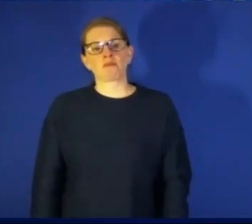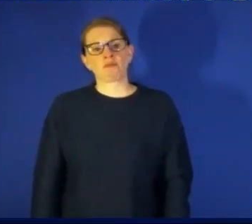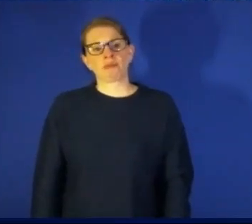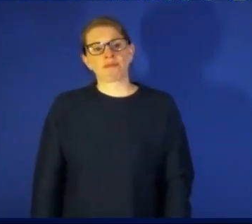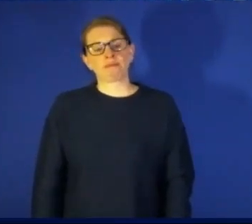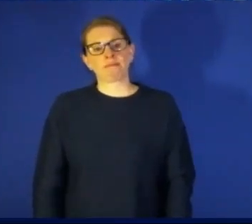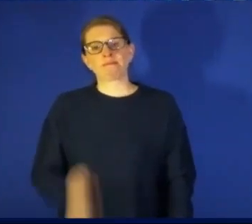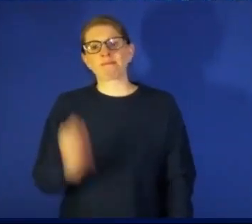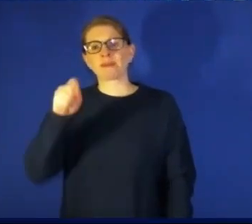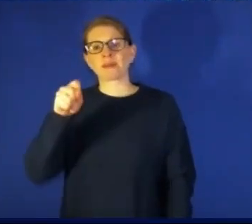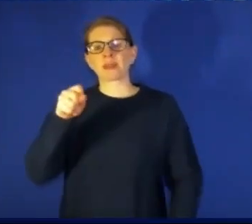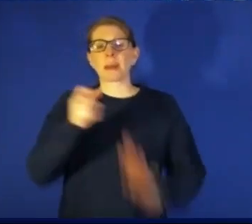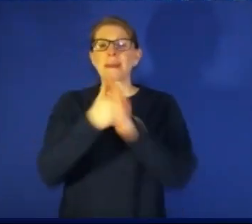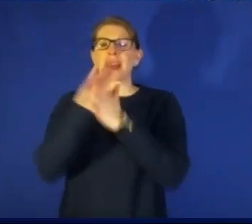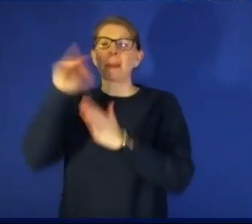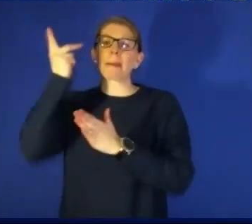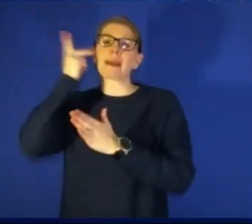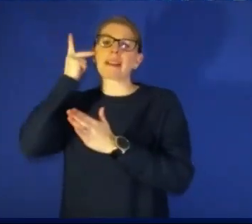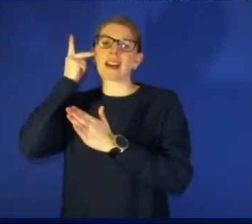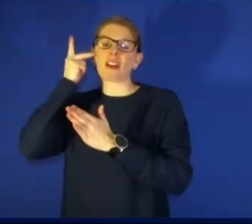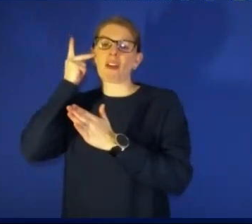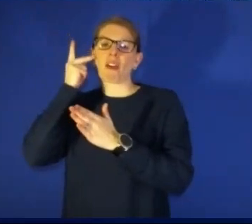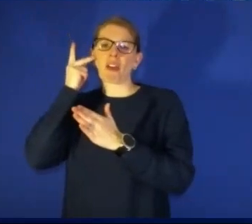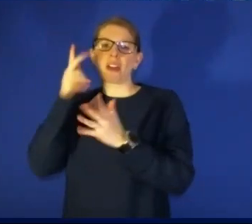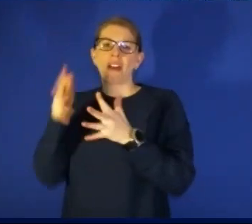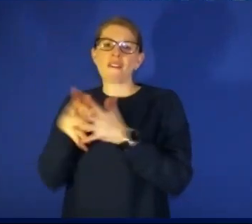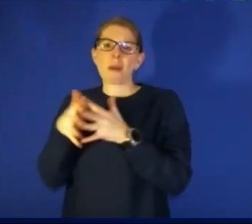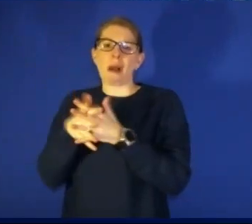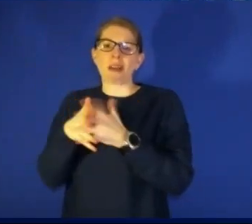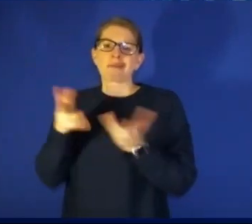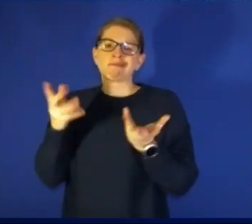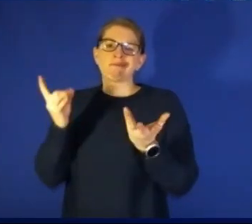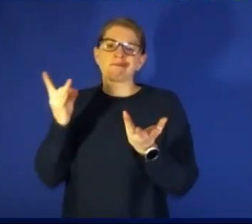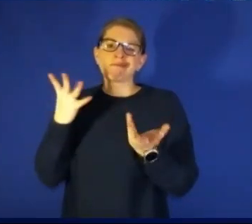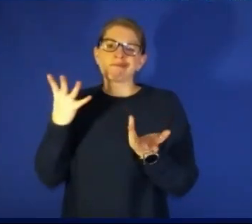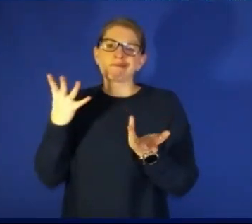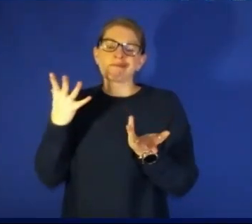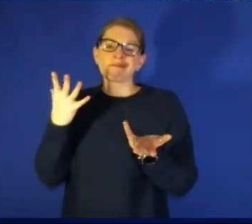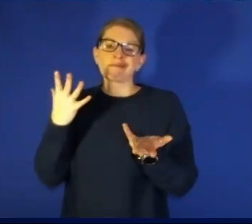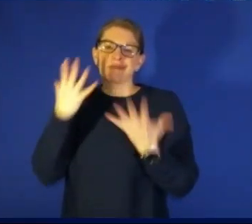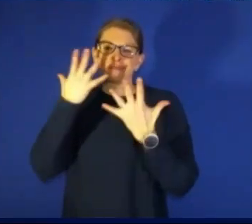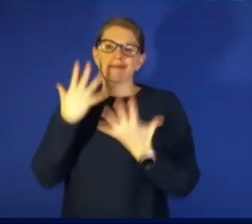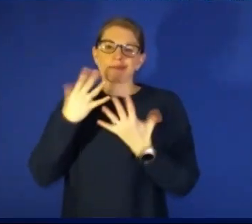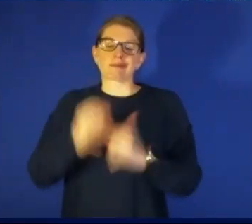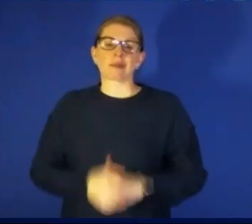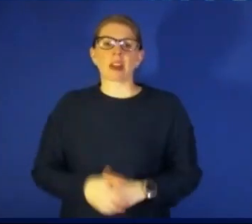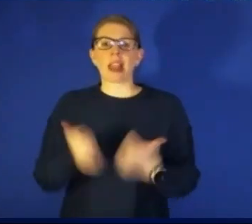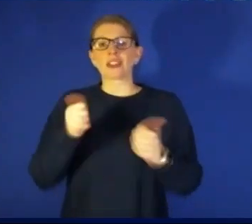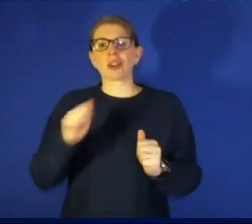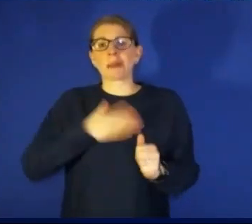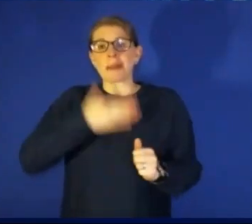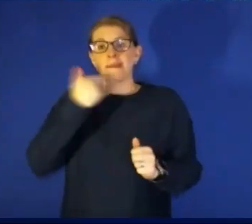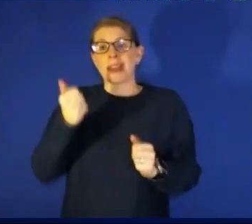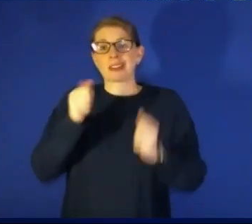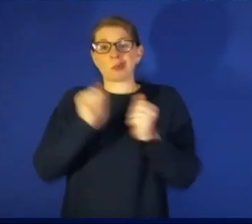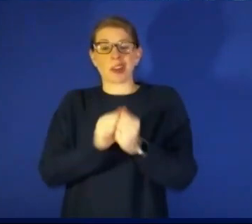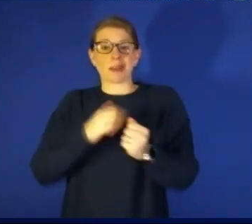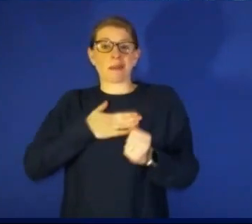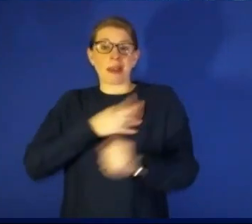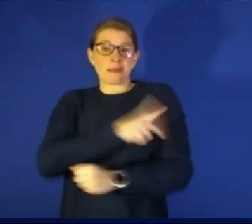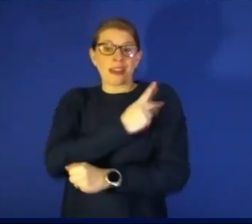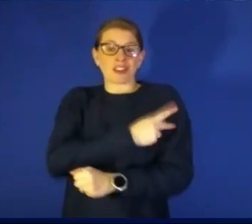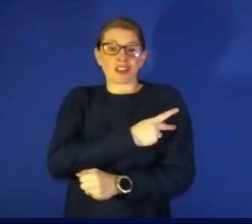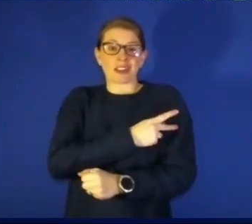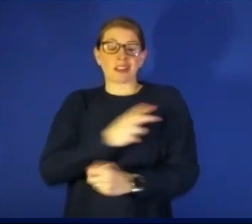it's become a political football, which is unfortunate, and I do my best with my patients, and in the end, I have